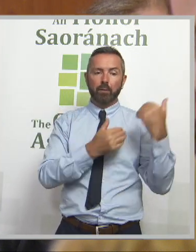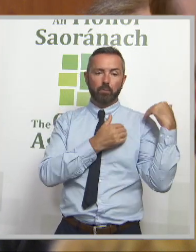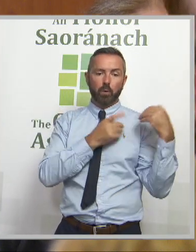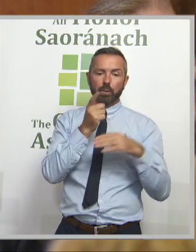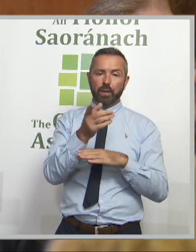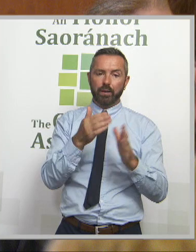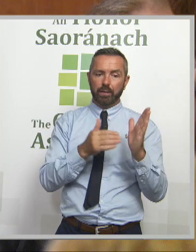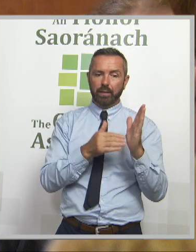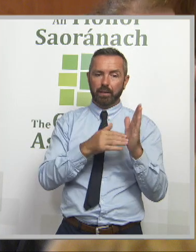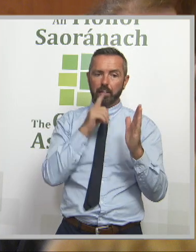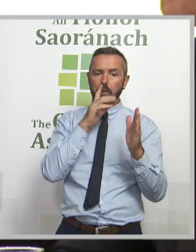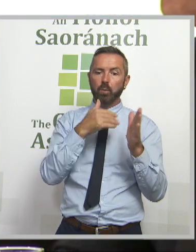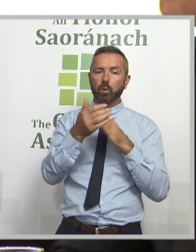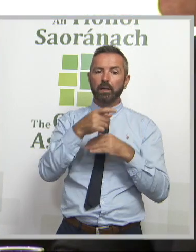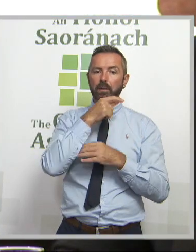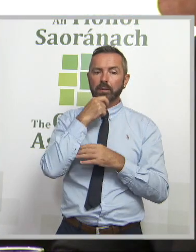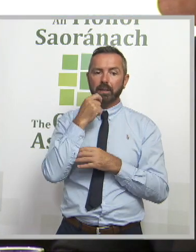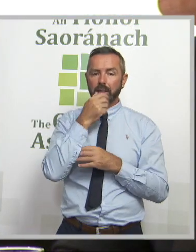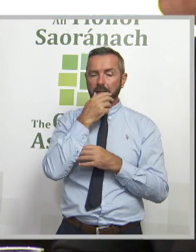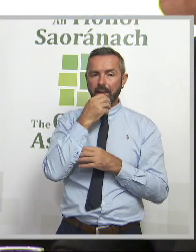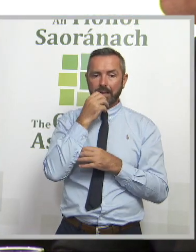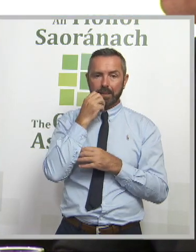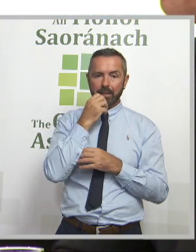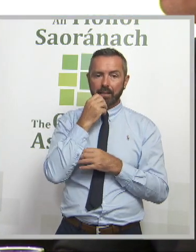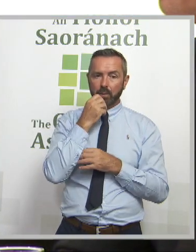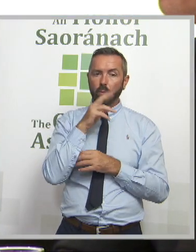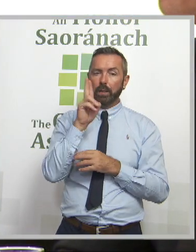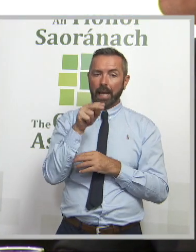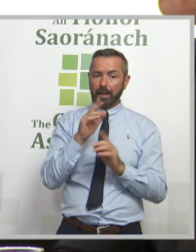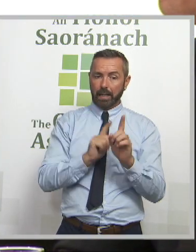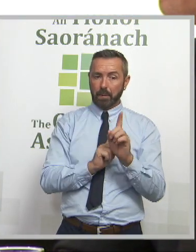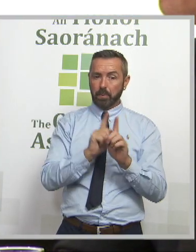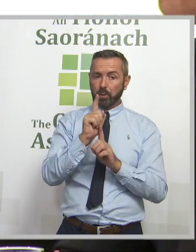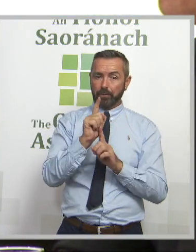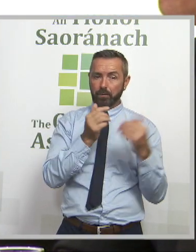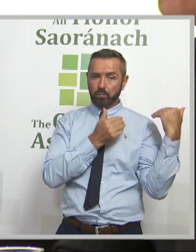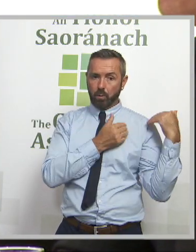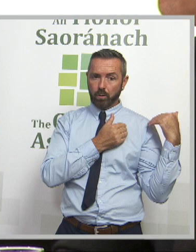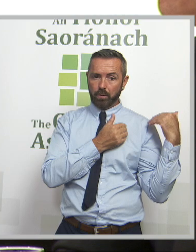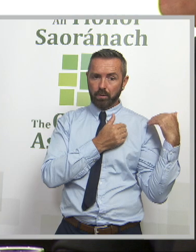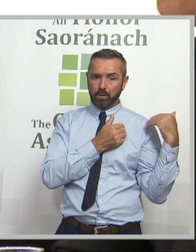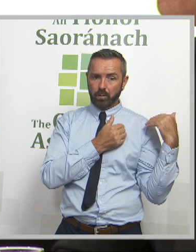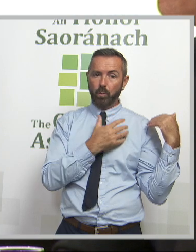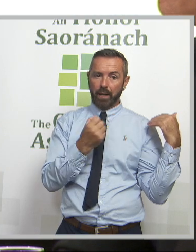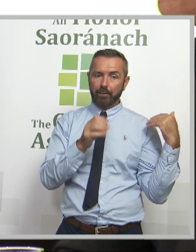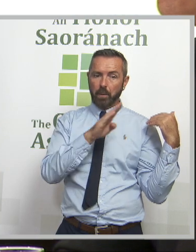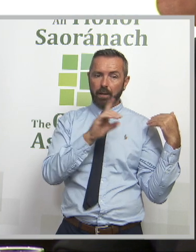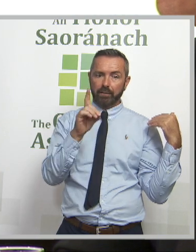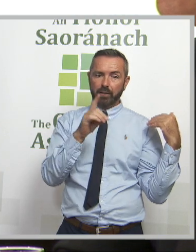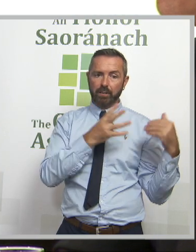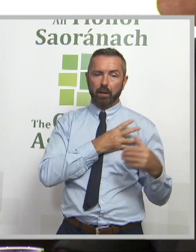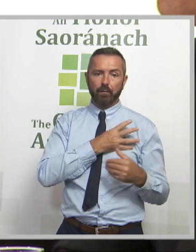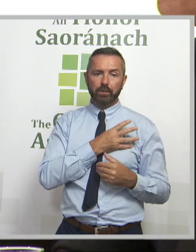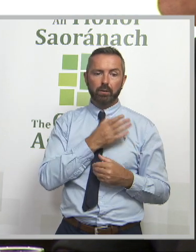What I would say is that we could be an enhanced role. They've started to employ biodiversity officers now in local authorities. So just to say